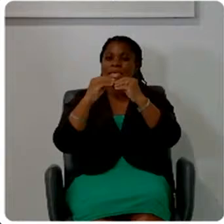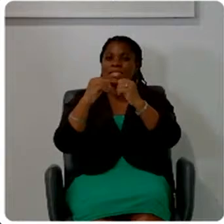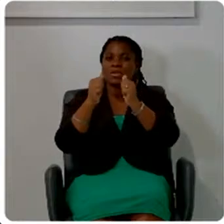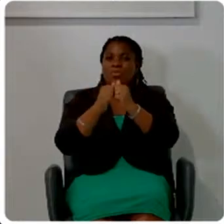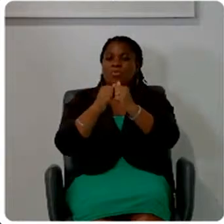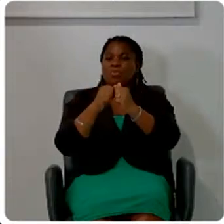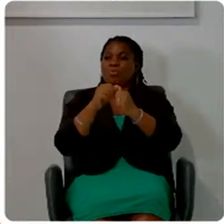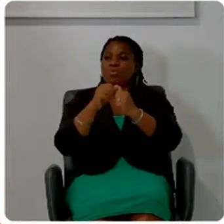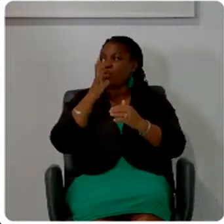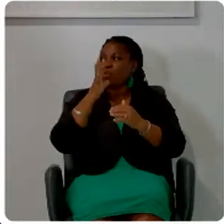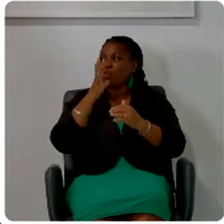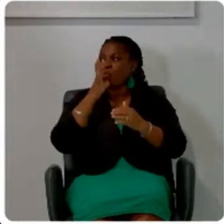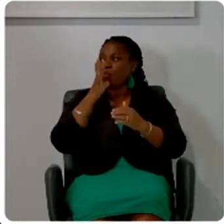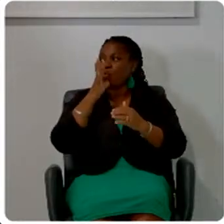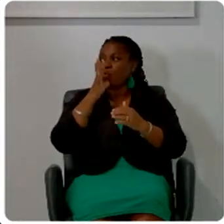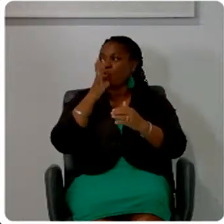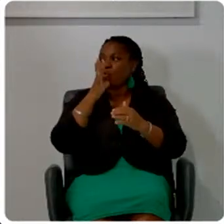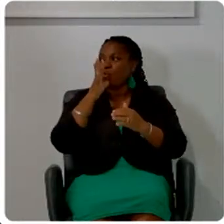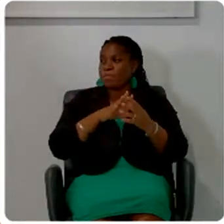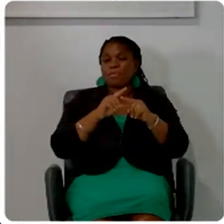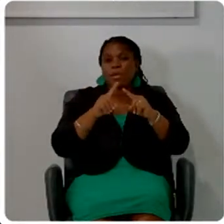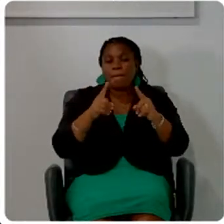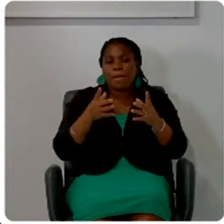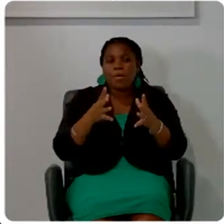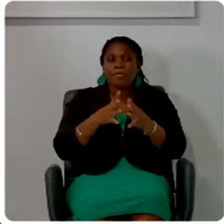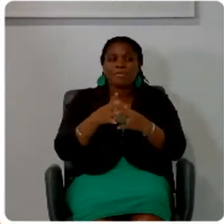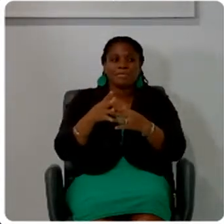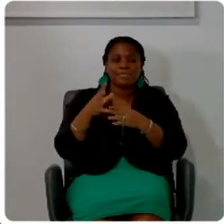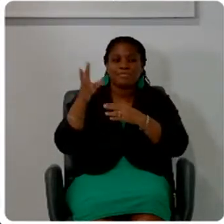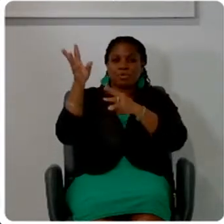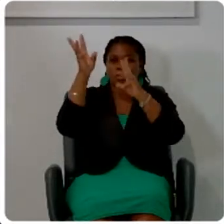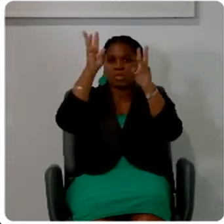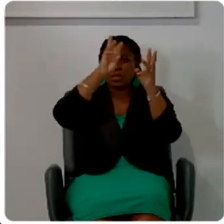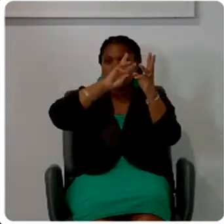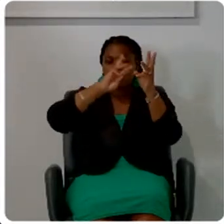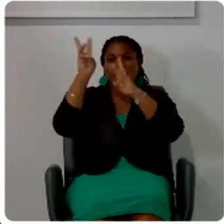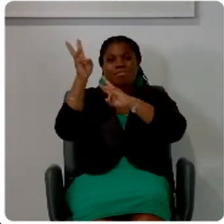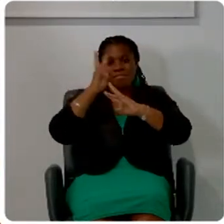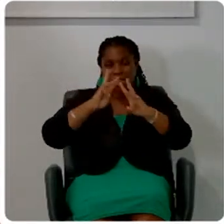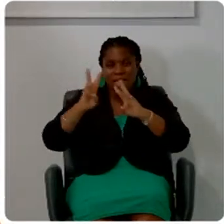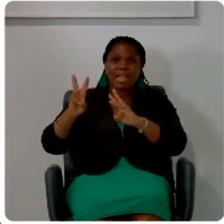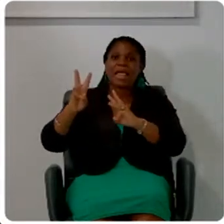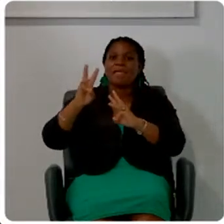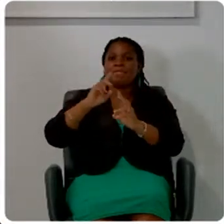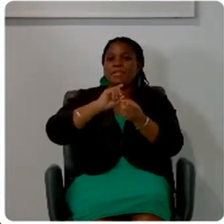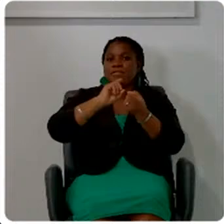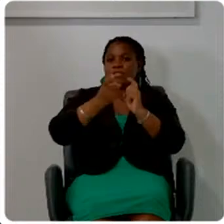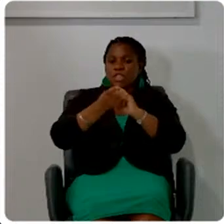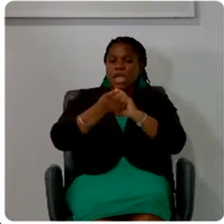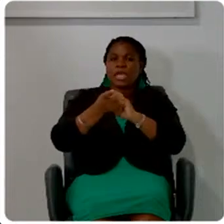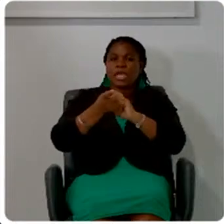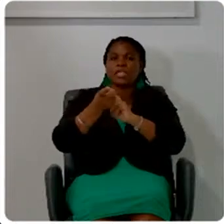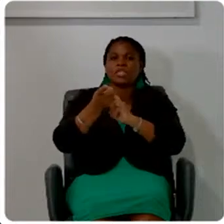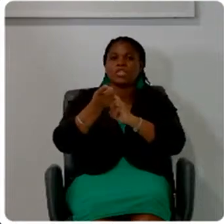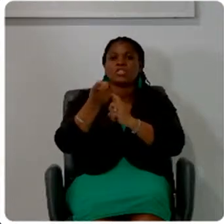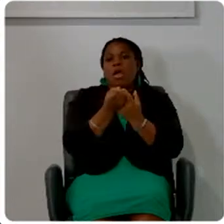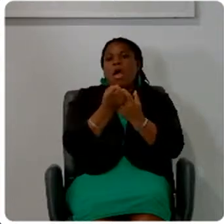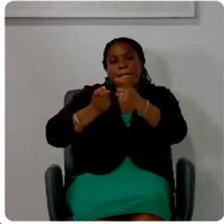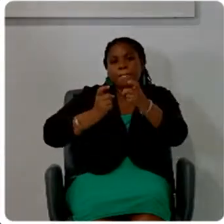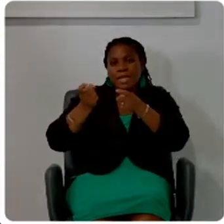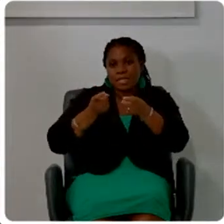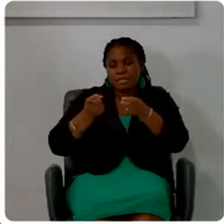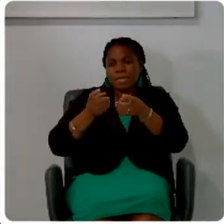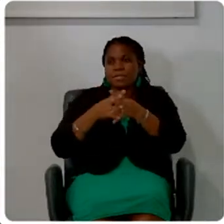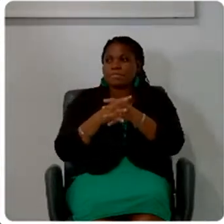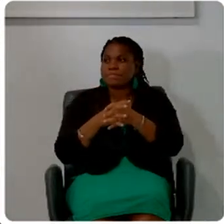is like the President of Germany, and his Minister of Climate and Climate Action. That is who Minister Clark is also